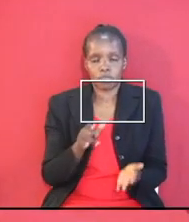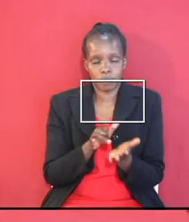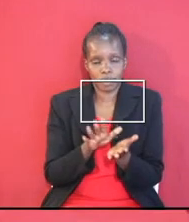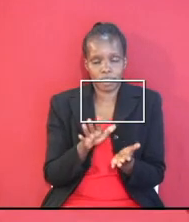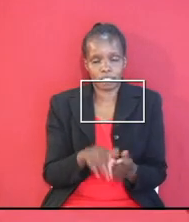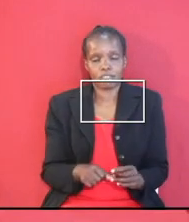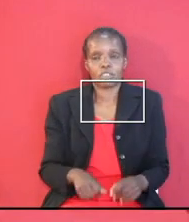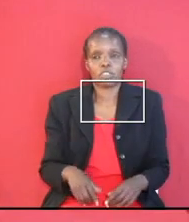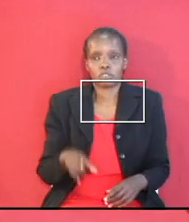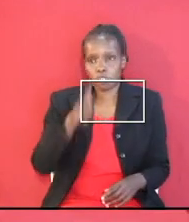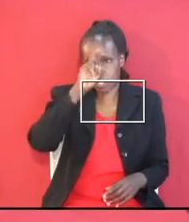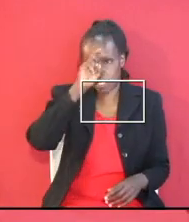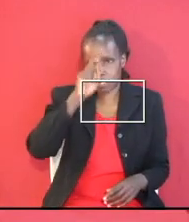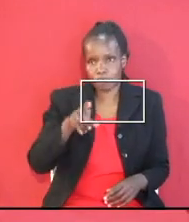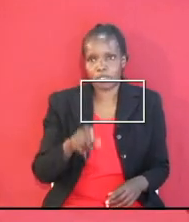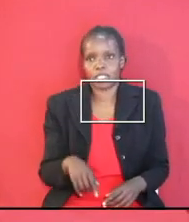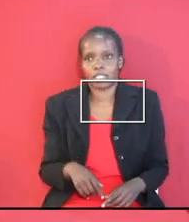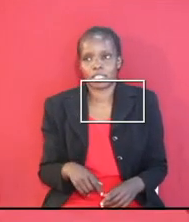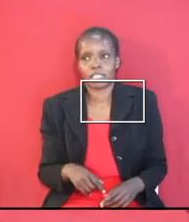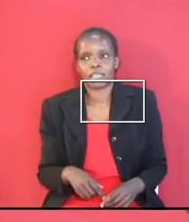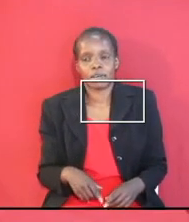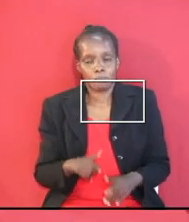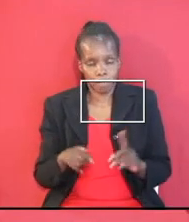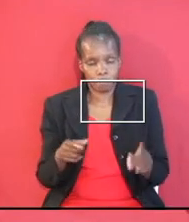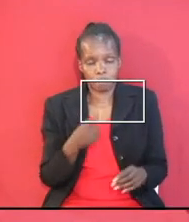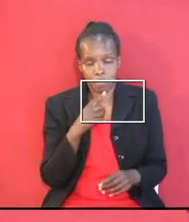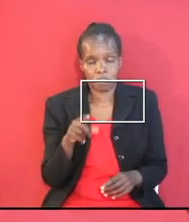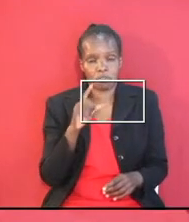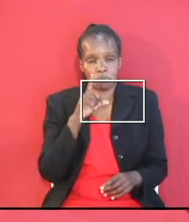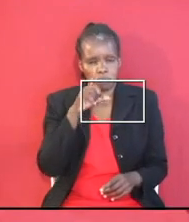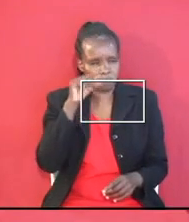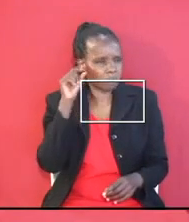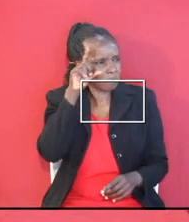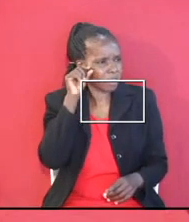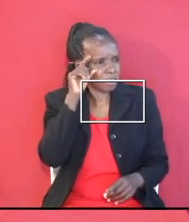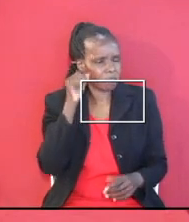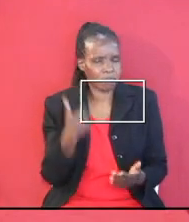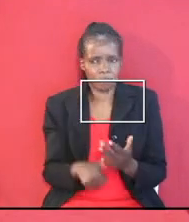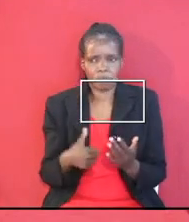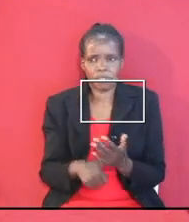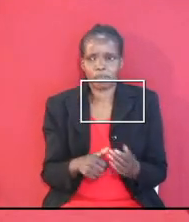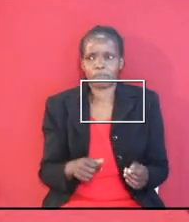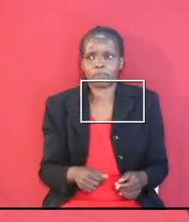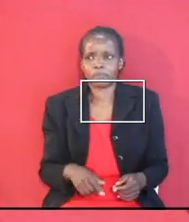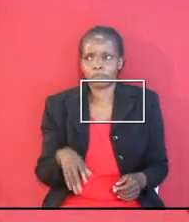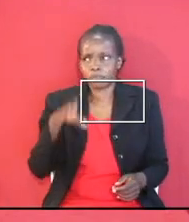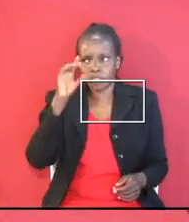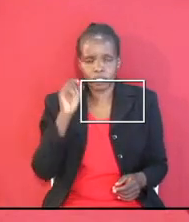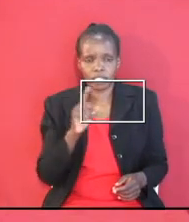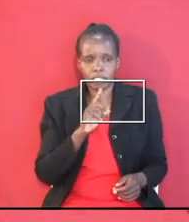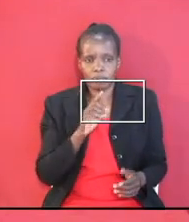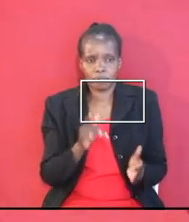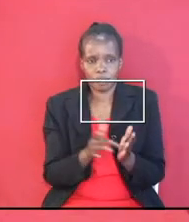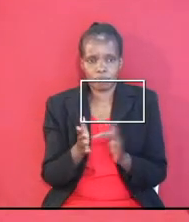to Egypt. But God, Amastramaram, wait a minute. I'll give you somebody who will speak on your behalf. Moses, my Bible tells